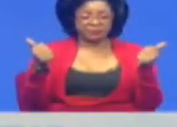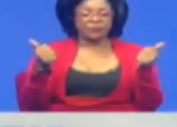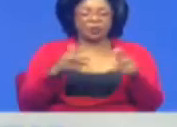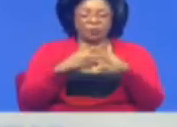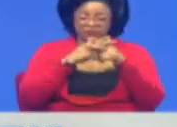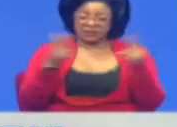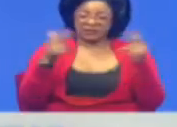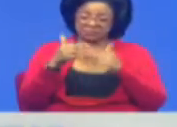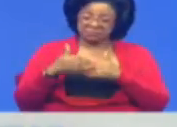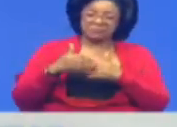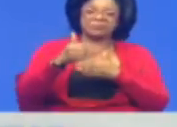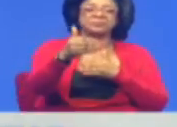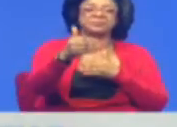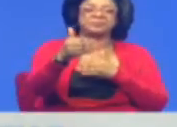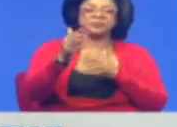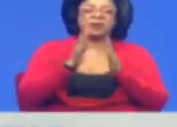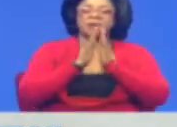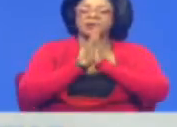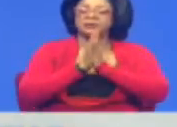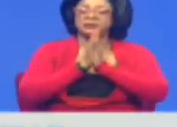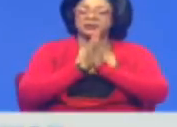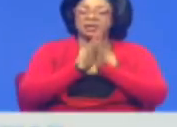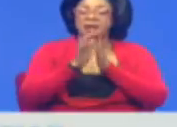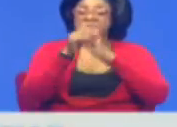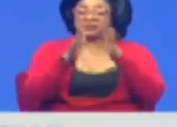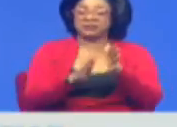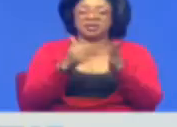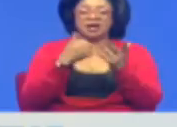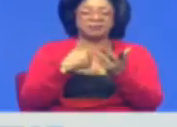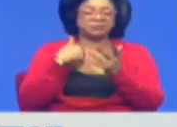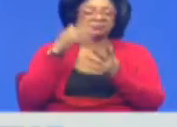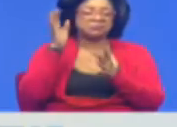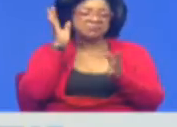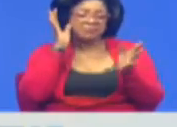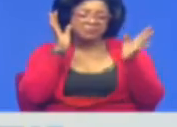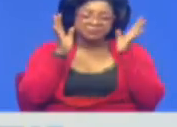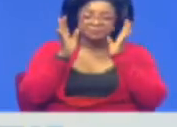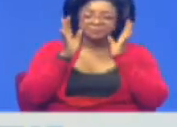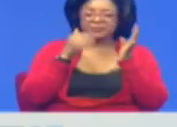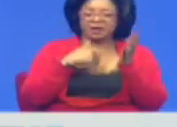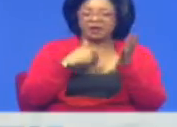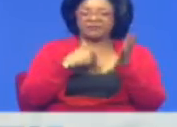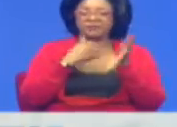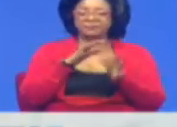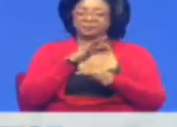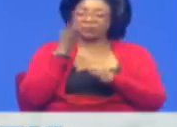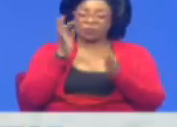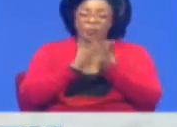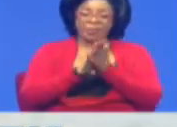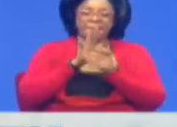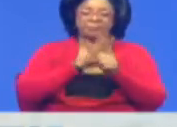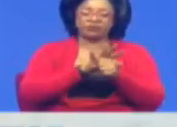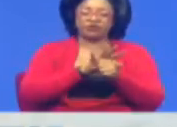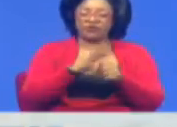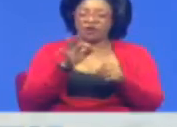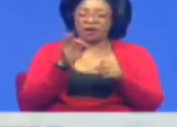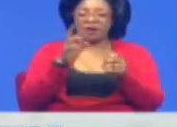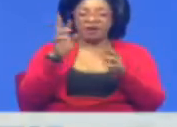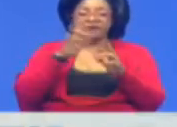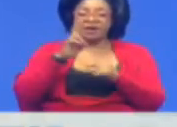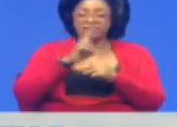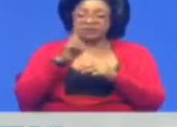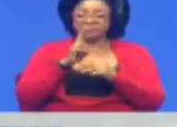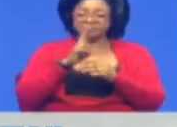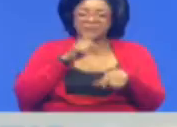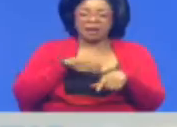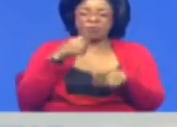safari. Religious leaders have in recent weeks expressed their reservations with the push for a referendum in the middle of a